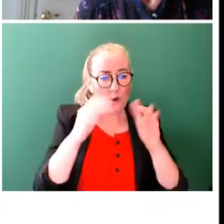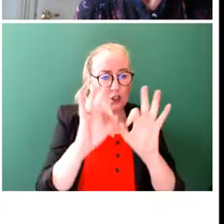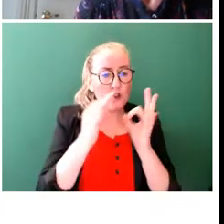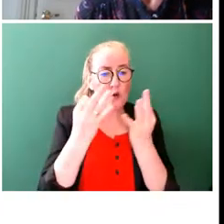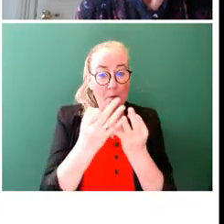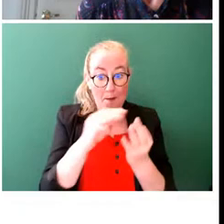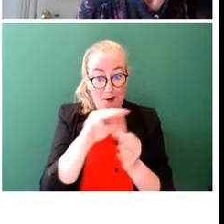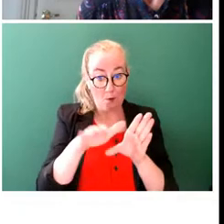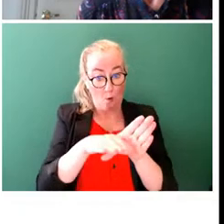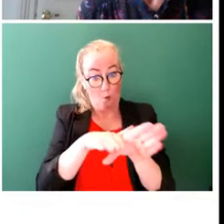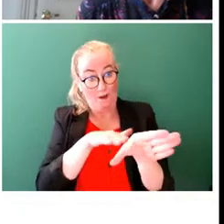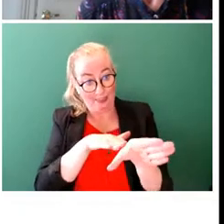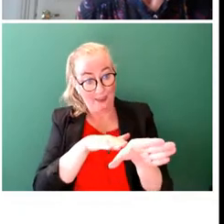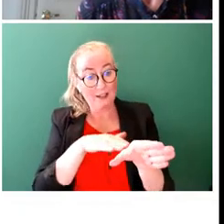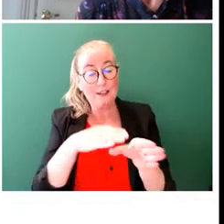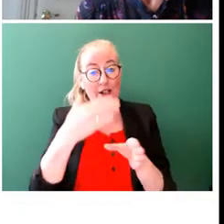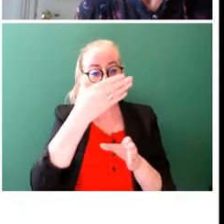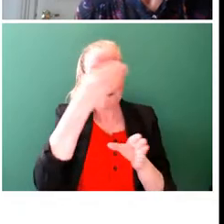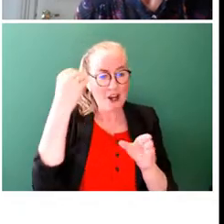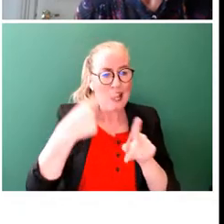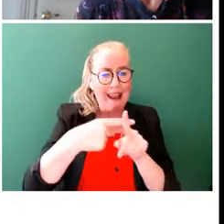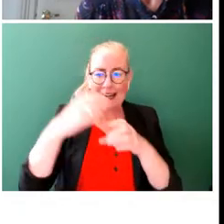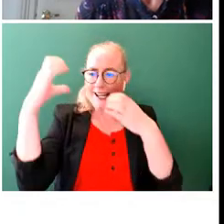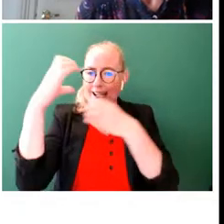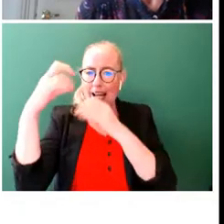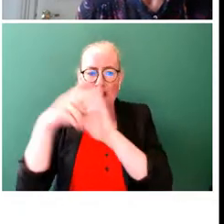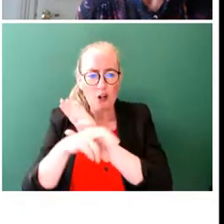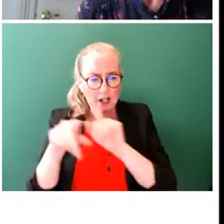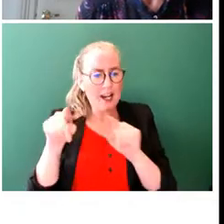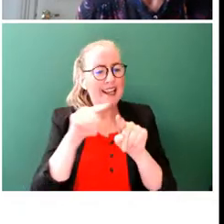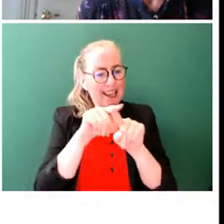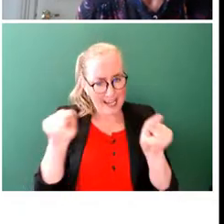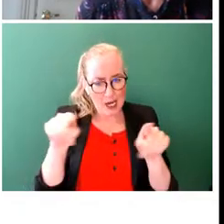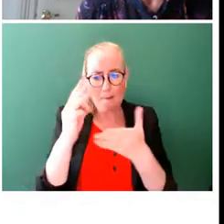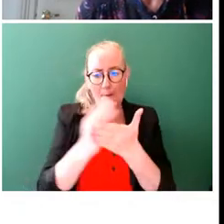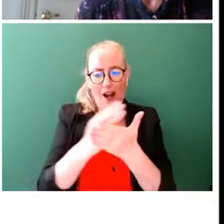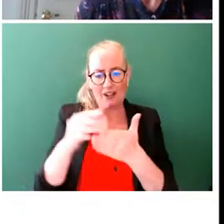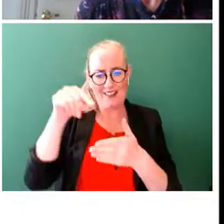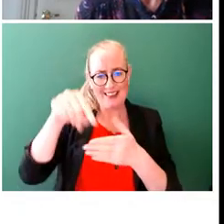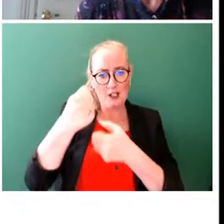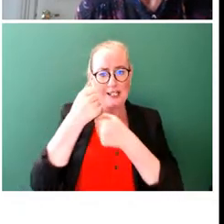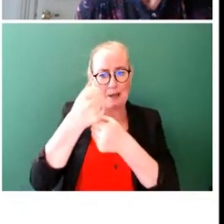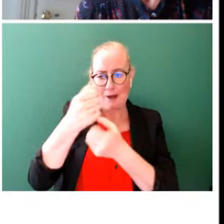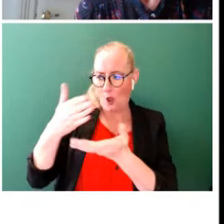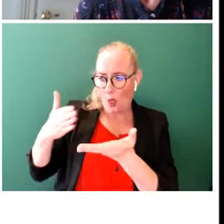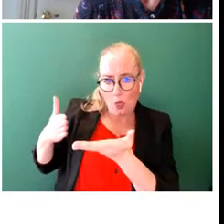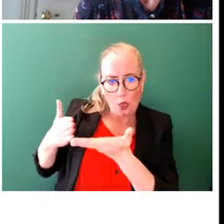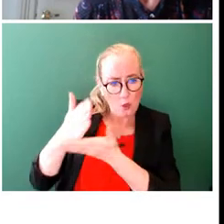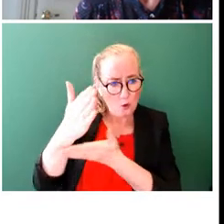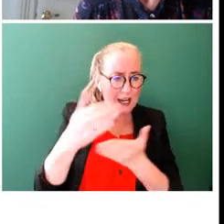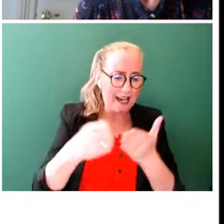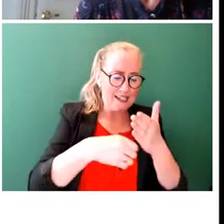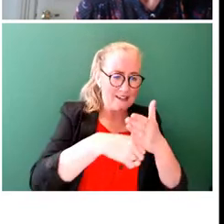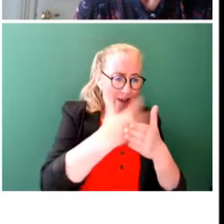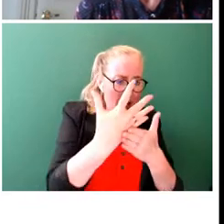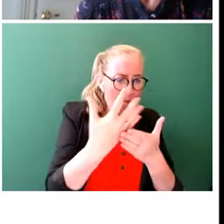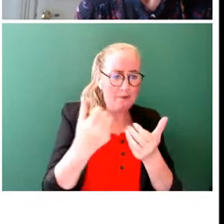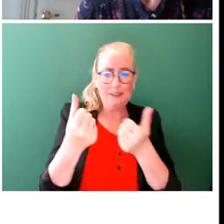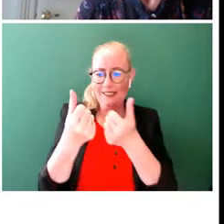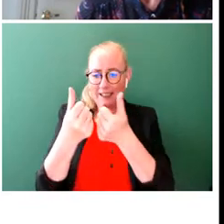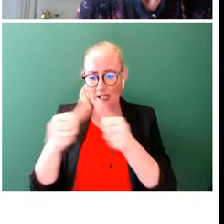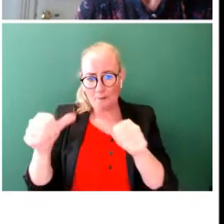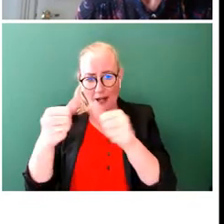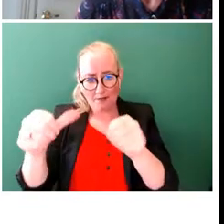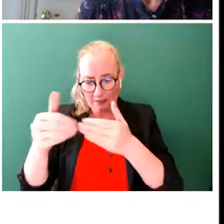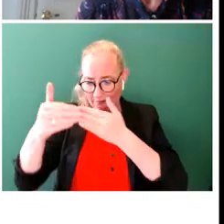dementia and their carers. And they are very much at the heart of this campaign throughout, from the development to the implementation phases as